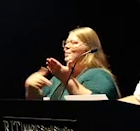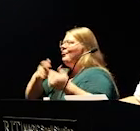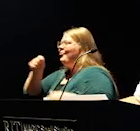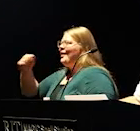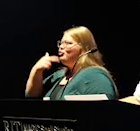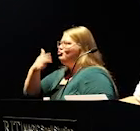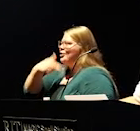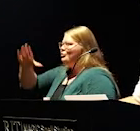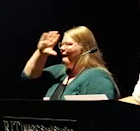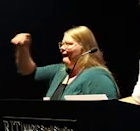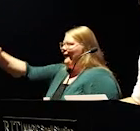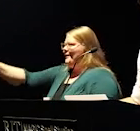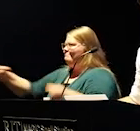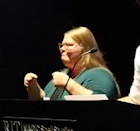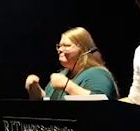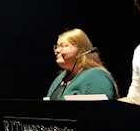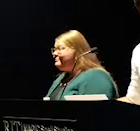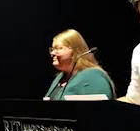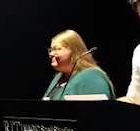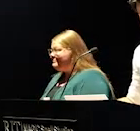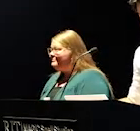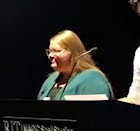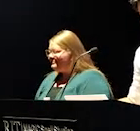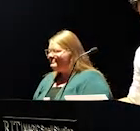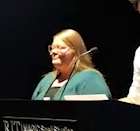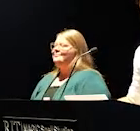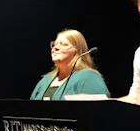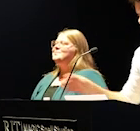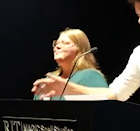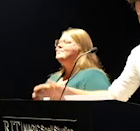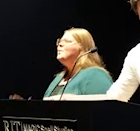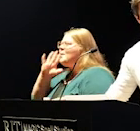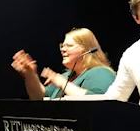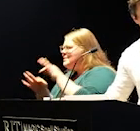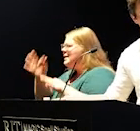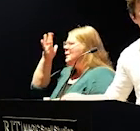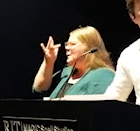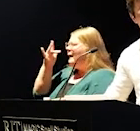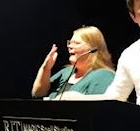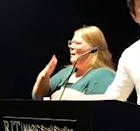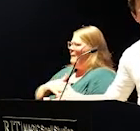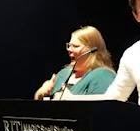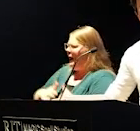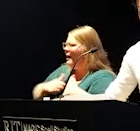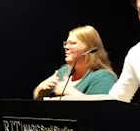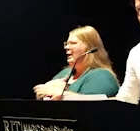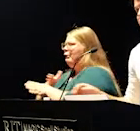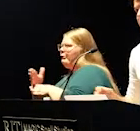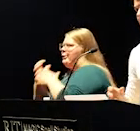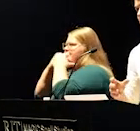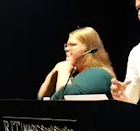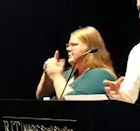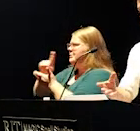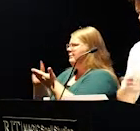we're going to talk a little bit about how design to me is so important through my life and my career. And a theme of tonight